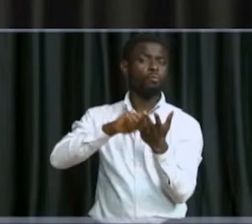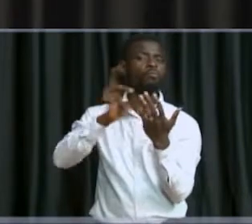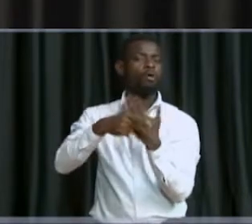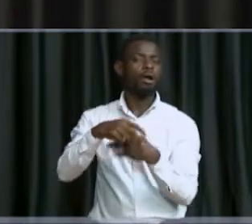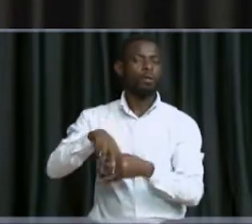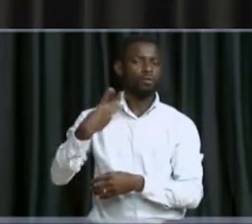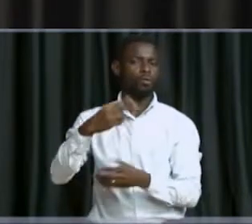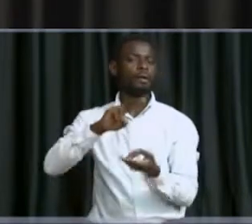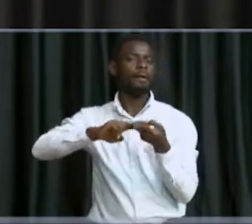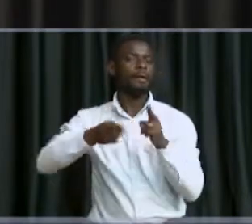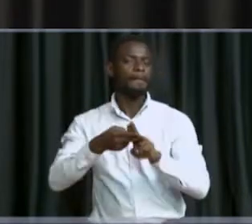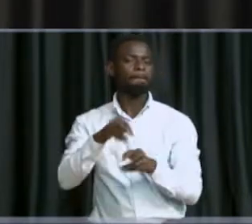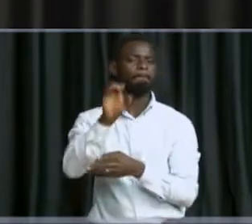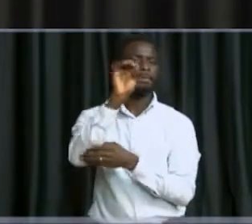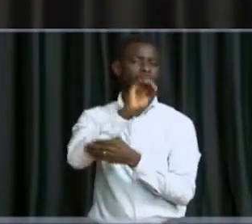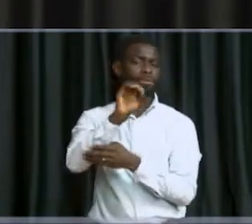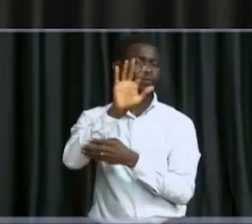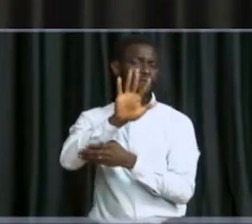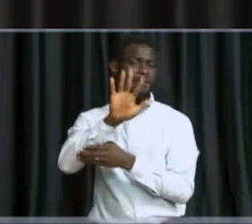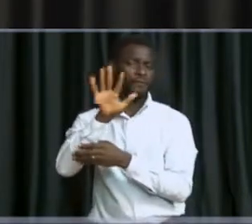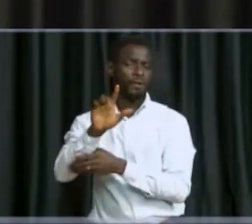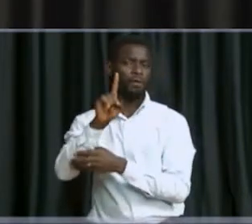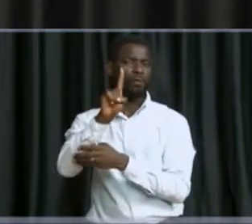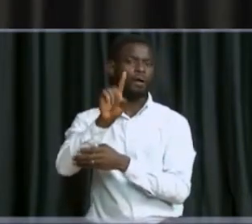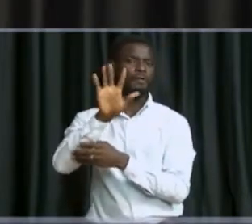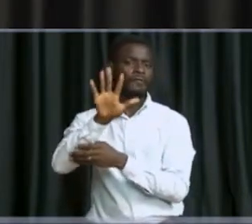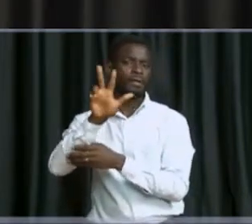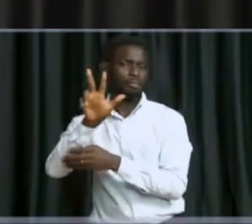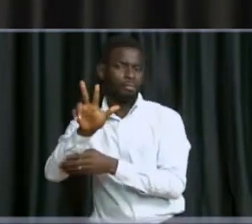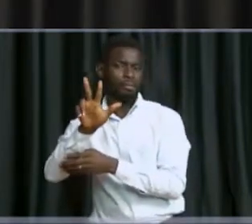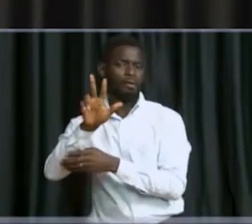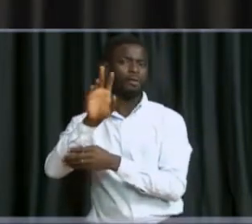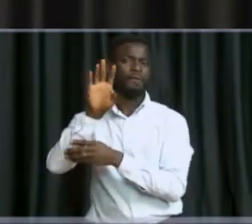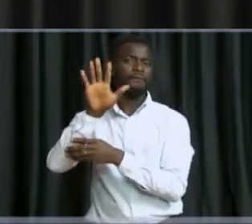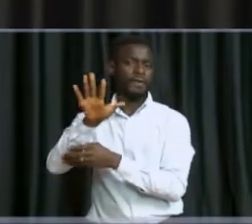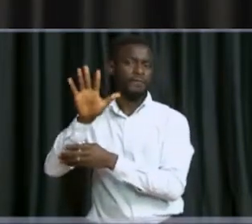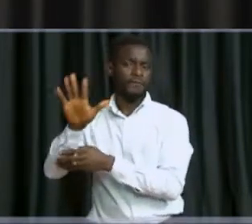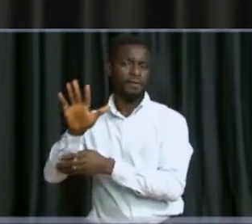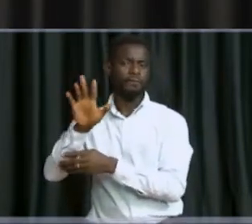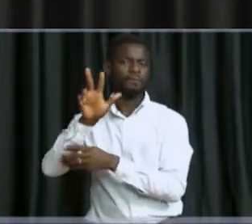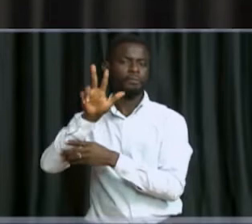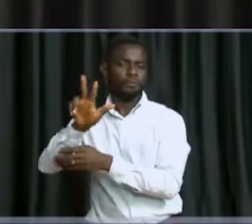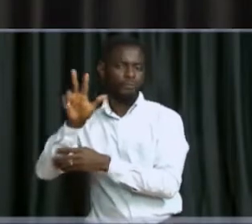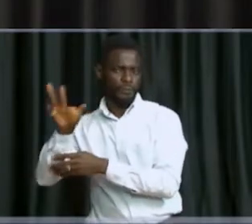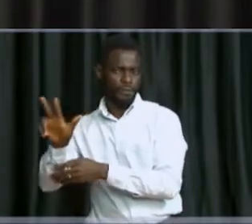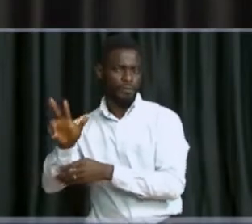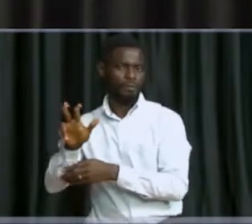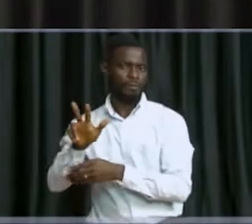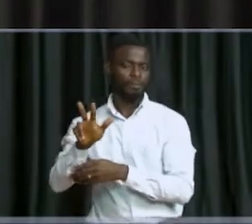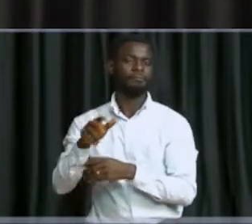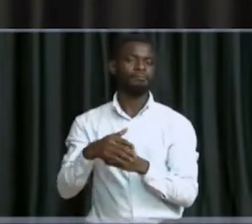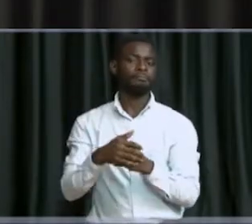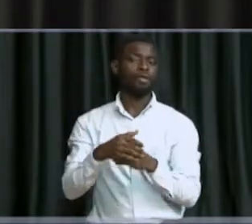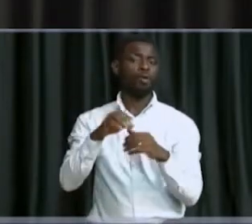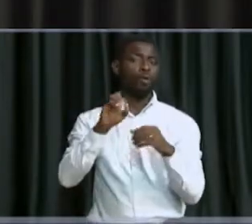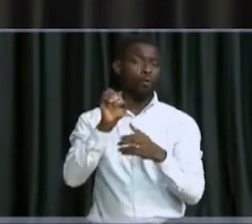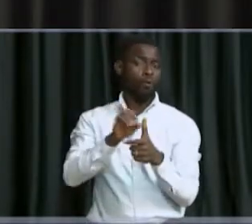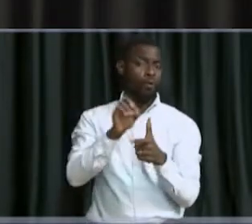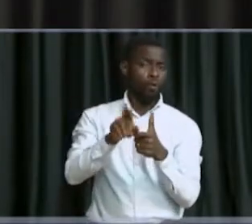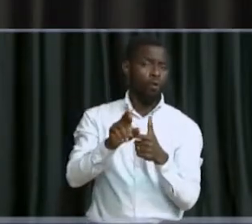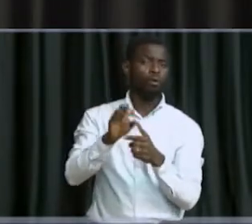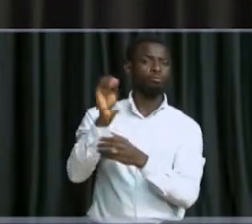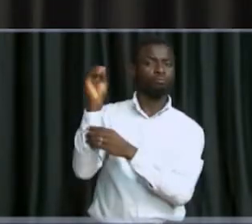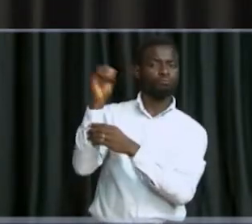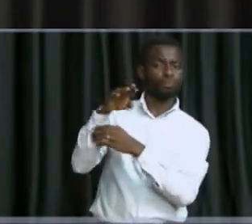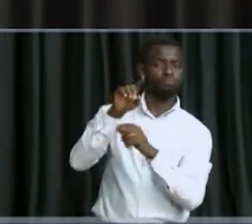neso ya namba nini 055 153 5533 anayensu ube tumide